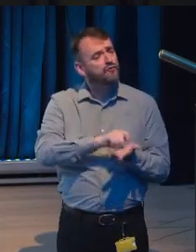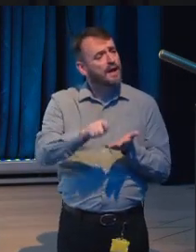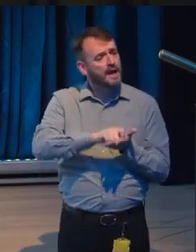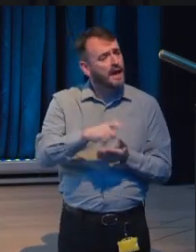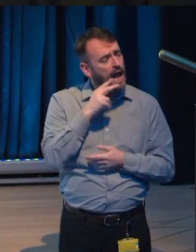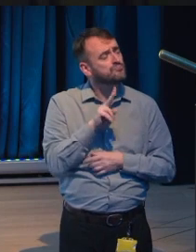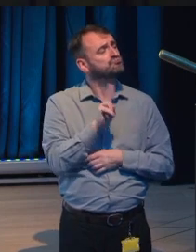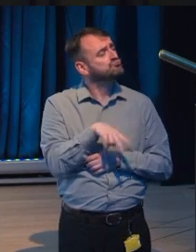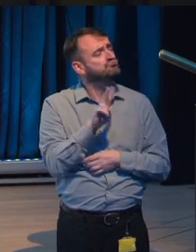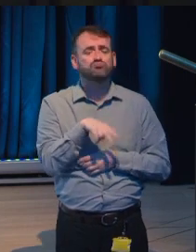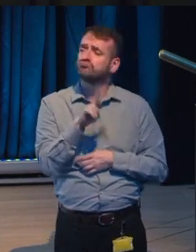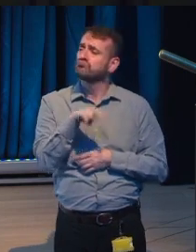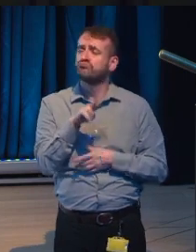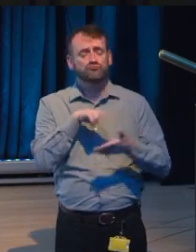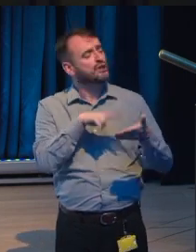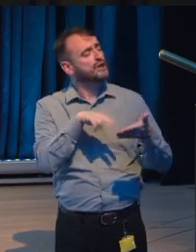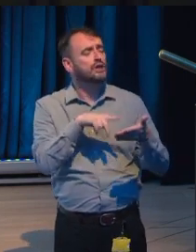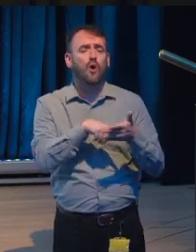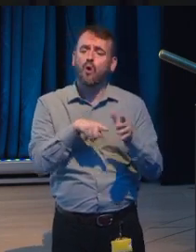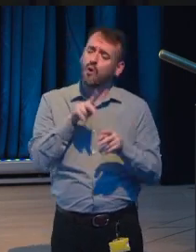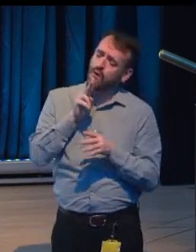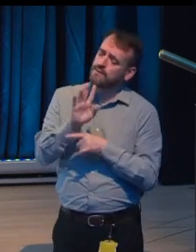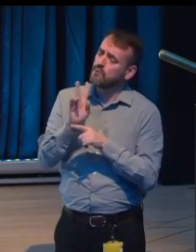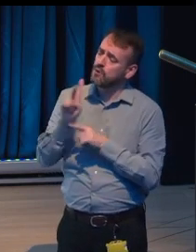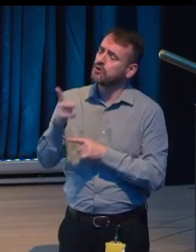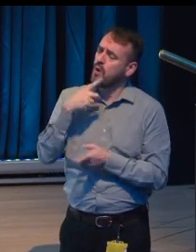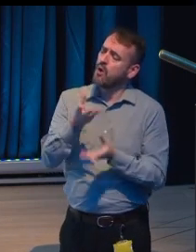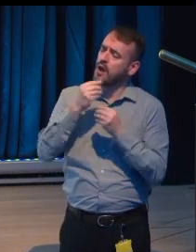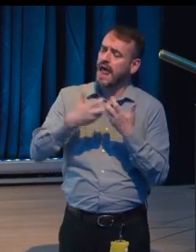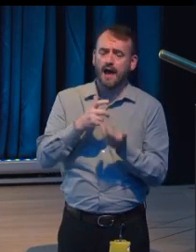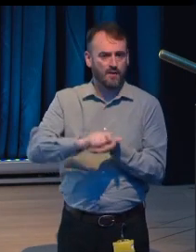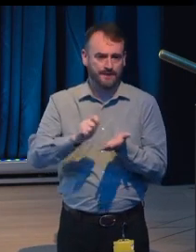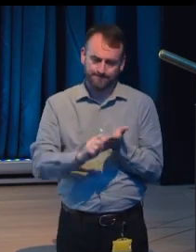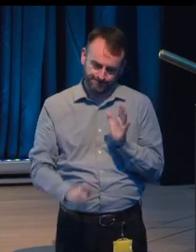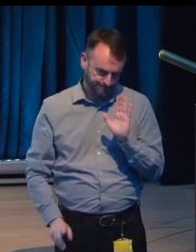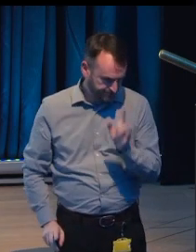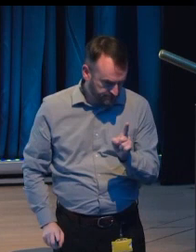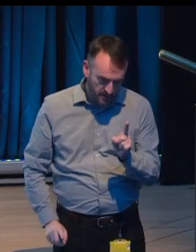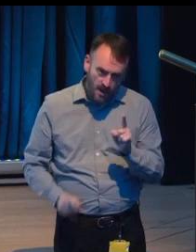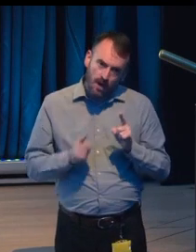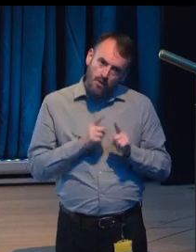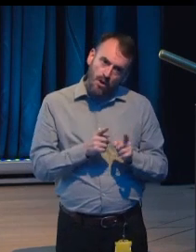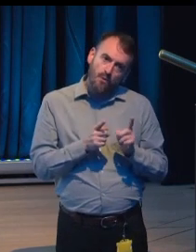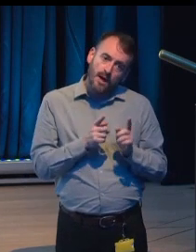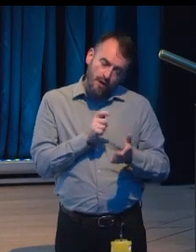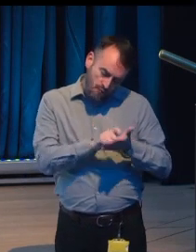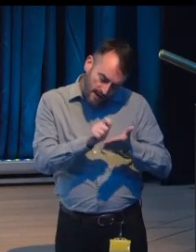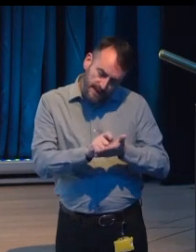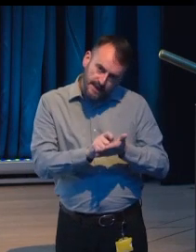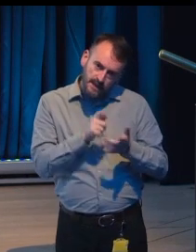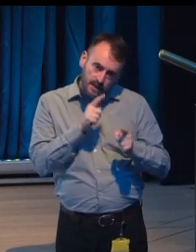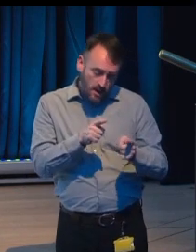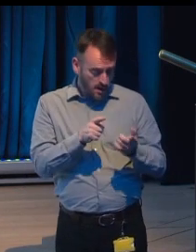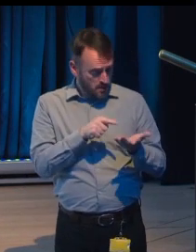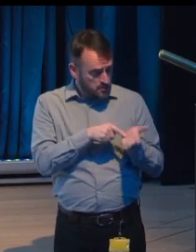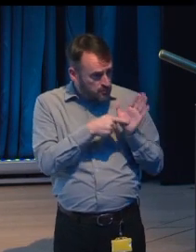a book or watching a film, and just a little bit from writing itself. But only by inspecting how it's done, by gathering feedback on your own work